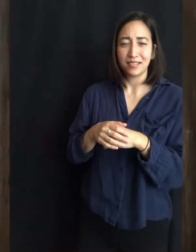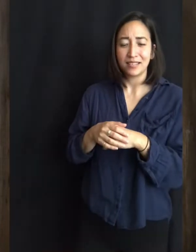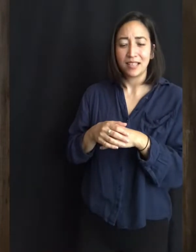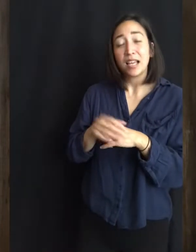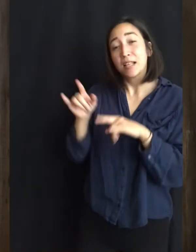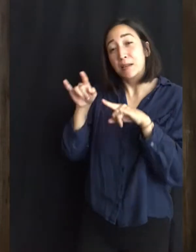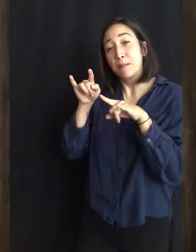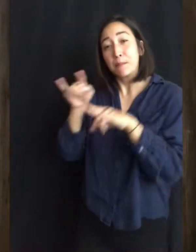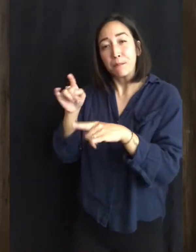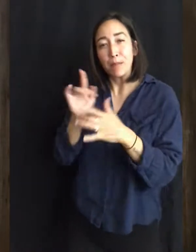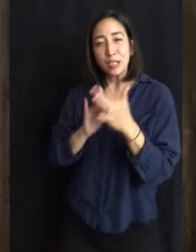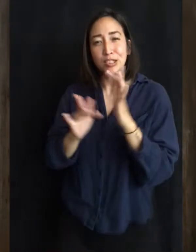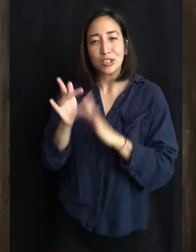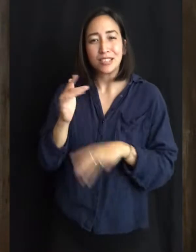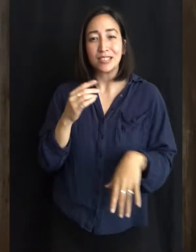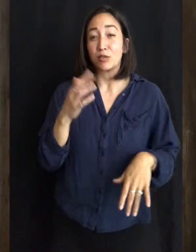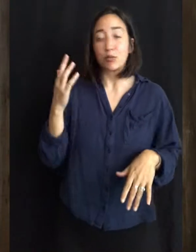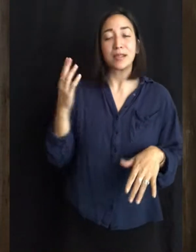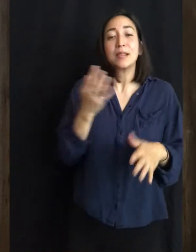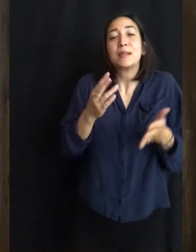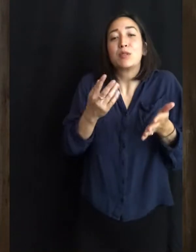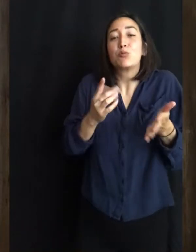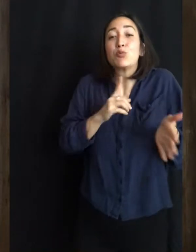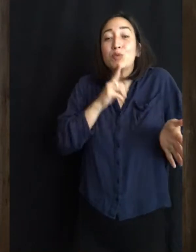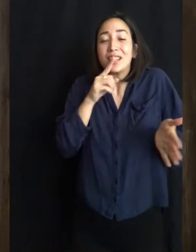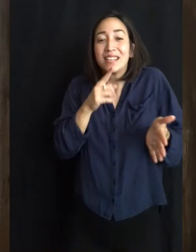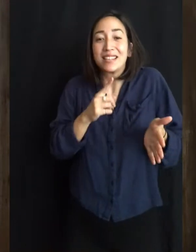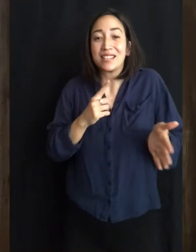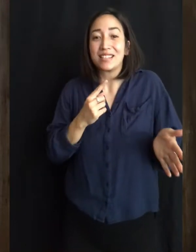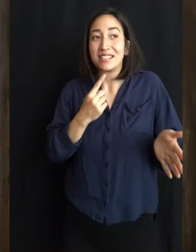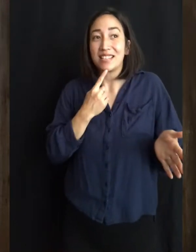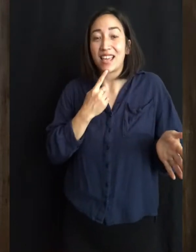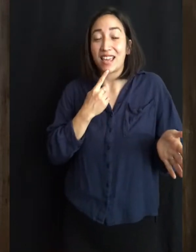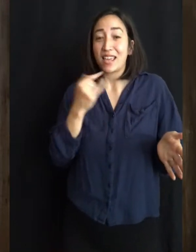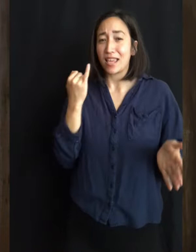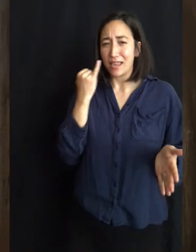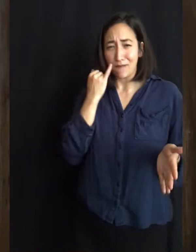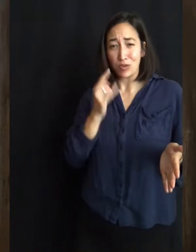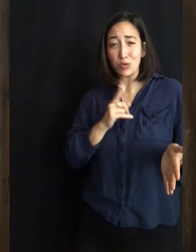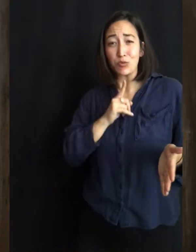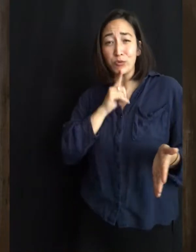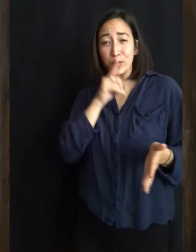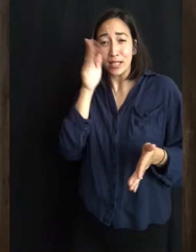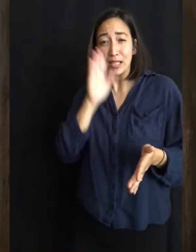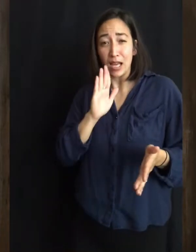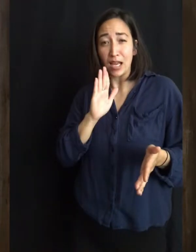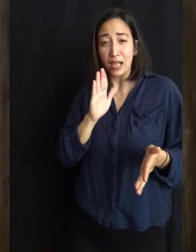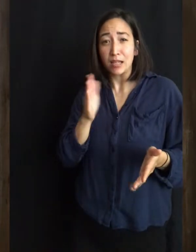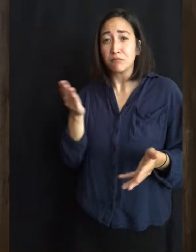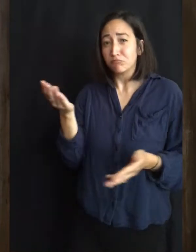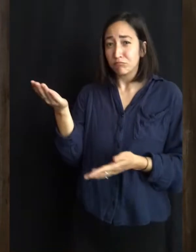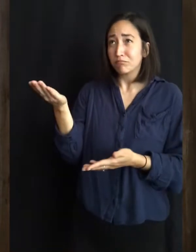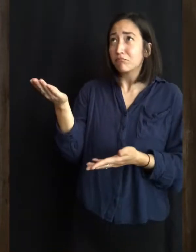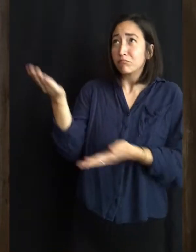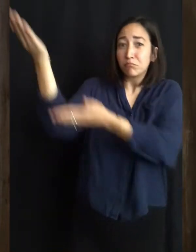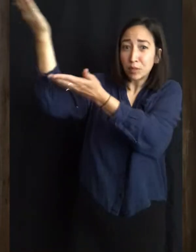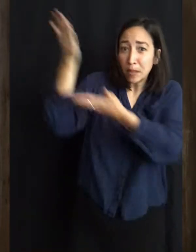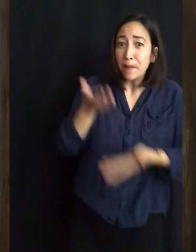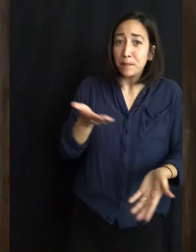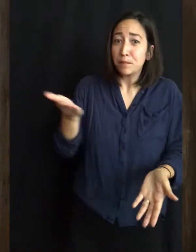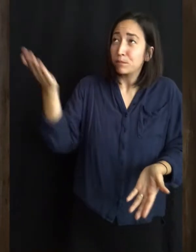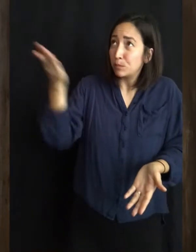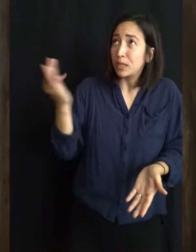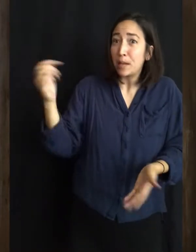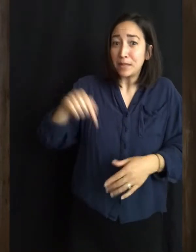They're mocking him because they're saying, if you're really God, take your will and bring yourself off of that cross.